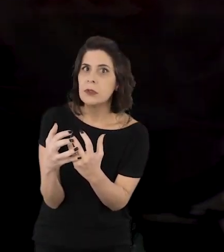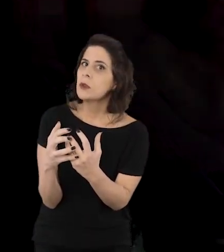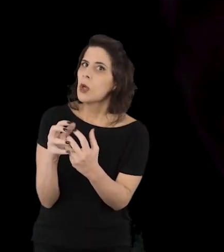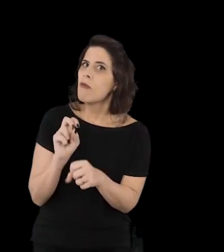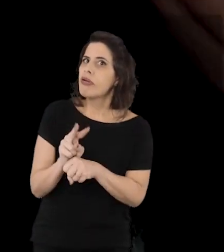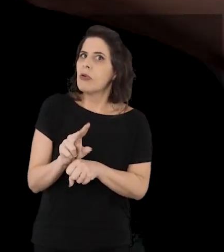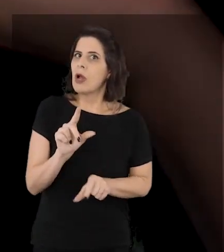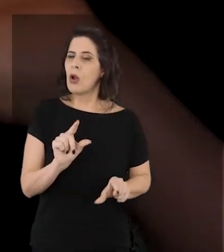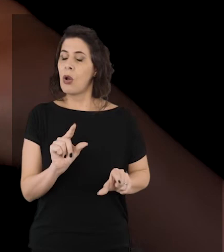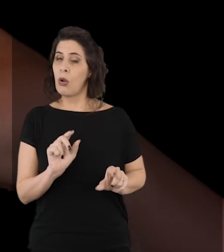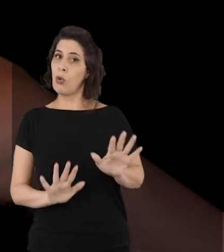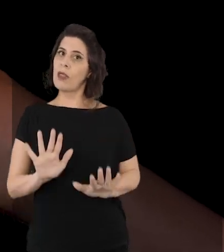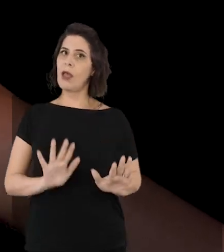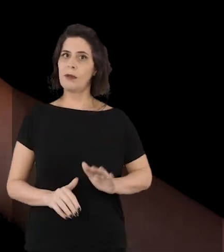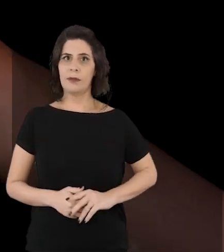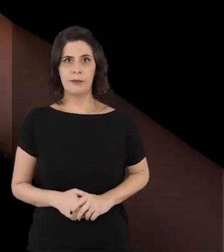sont toxiques.